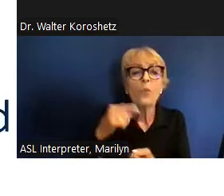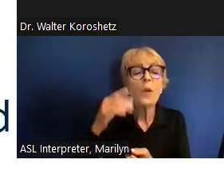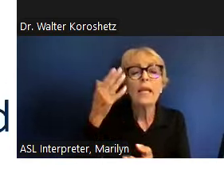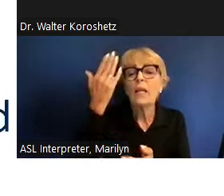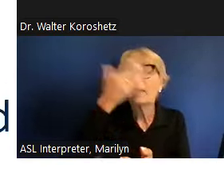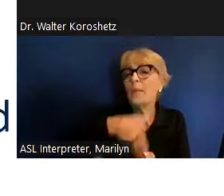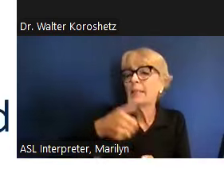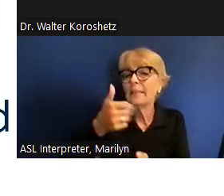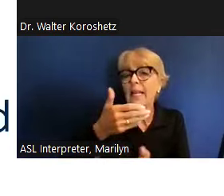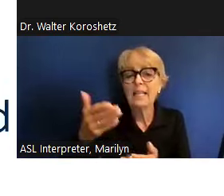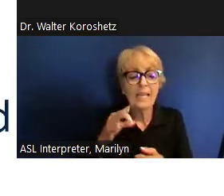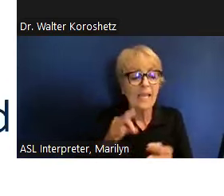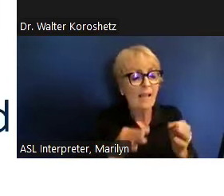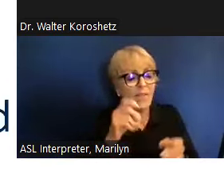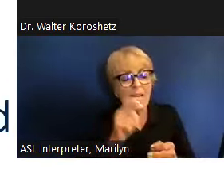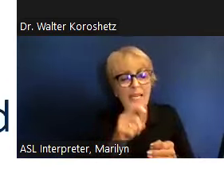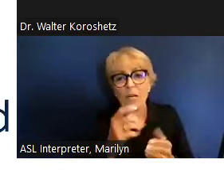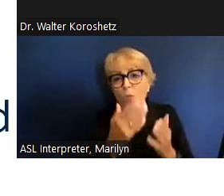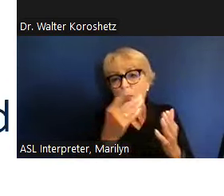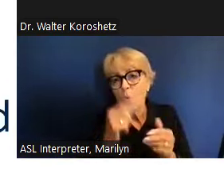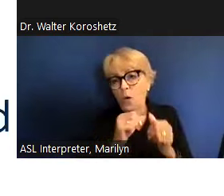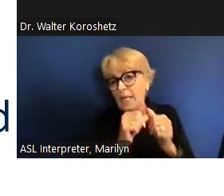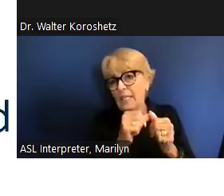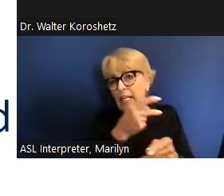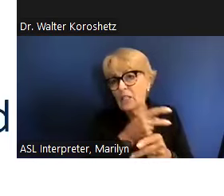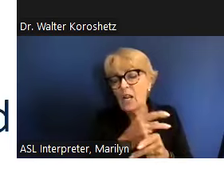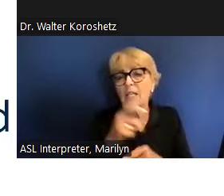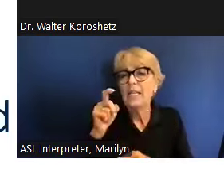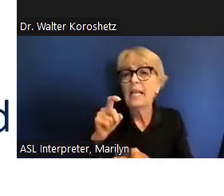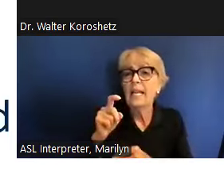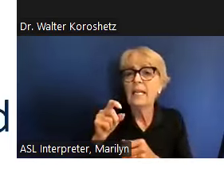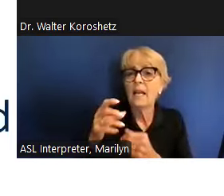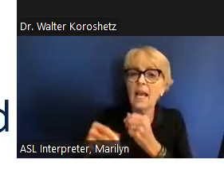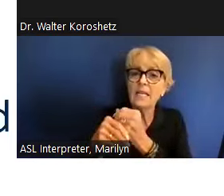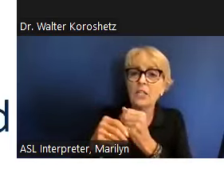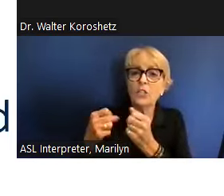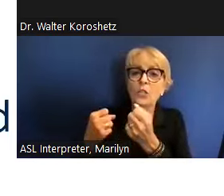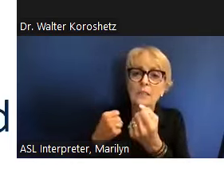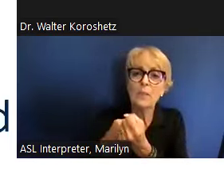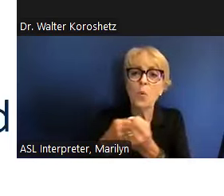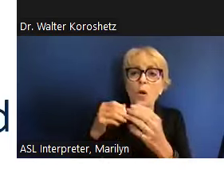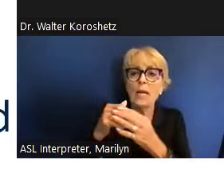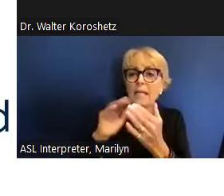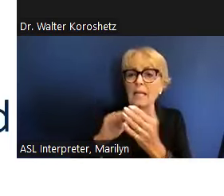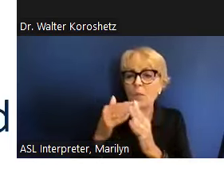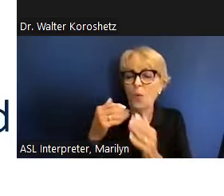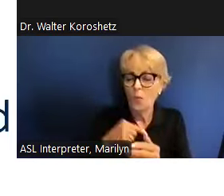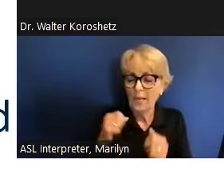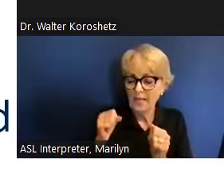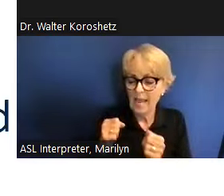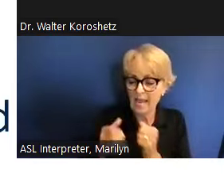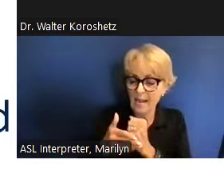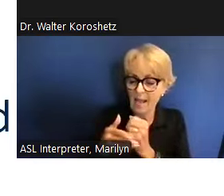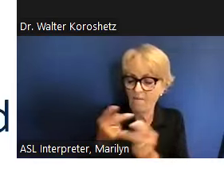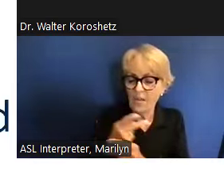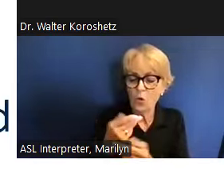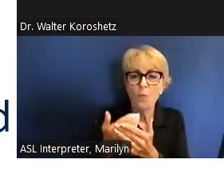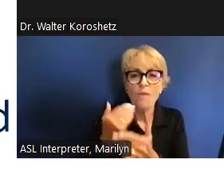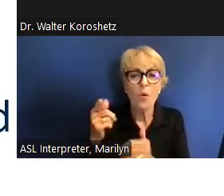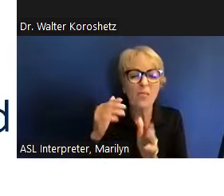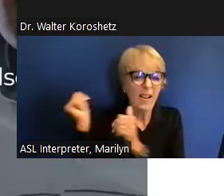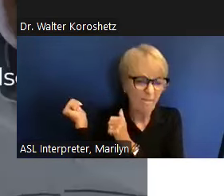for continued care, if they need additional supports in the community, we can help figure those things out before they leave our clinic.